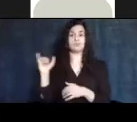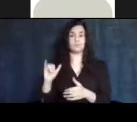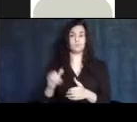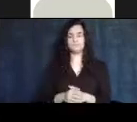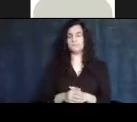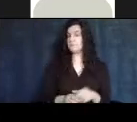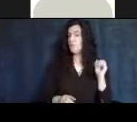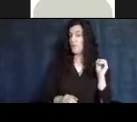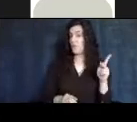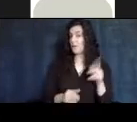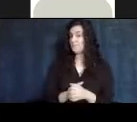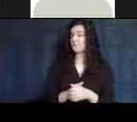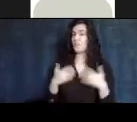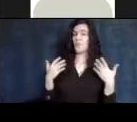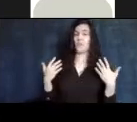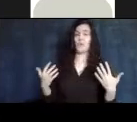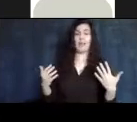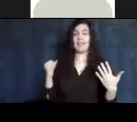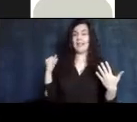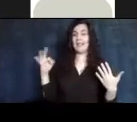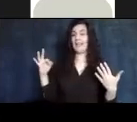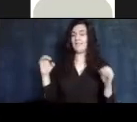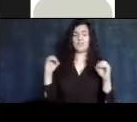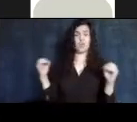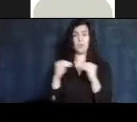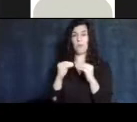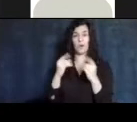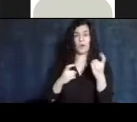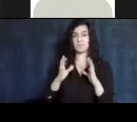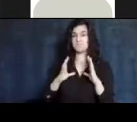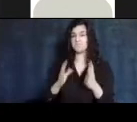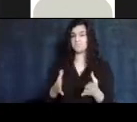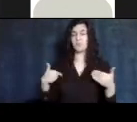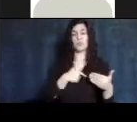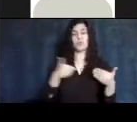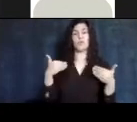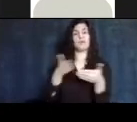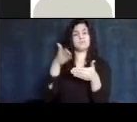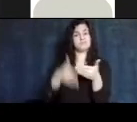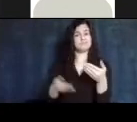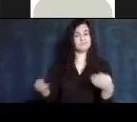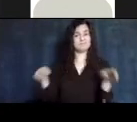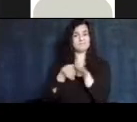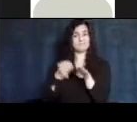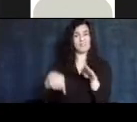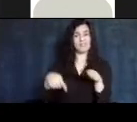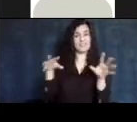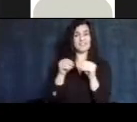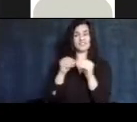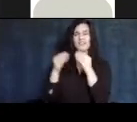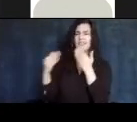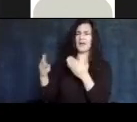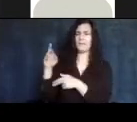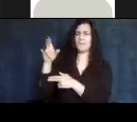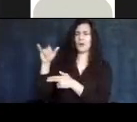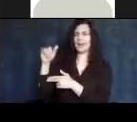Okay. All right. Well, if there are no more questions, I think we can go ahead and wrap up this session. I definitely want to thank Ms. Brandie for